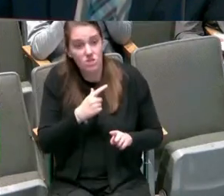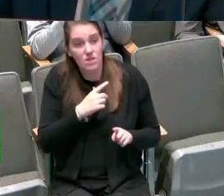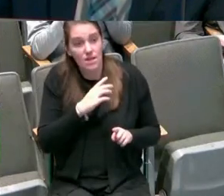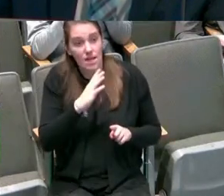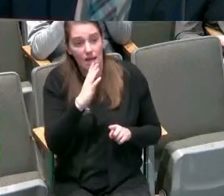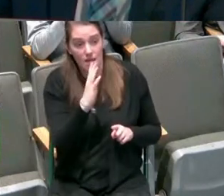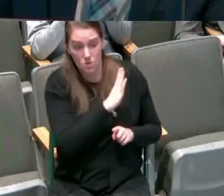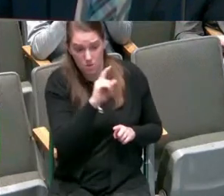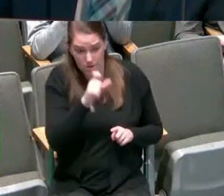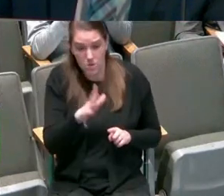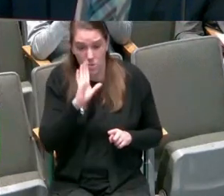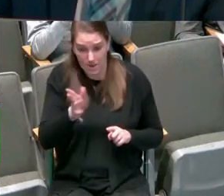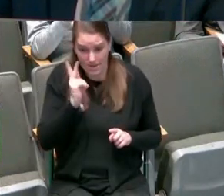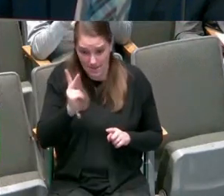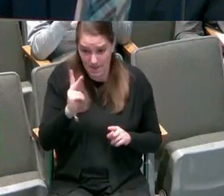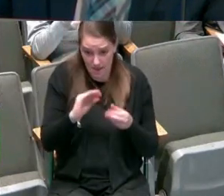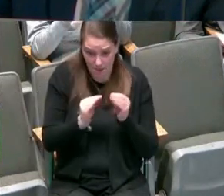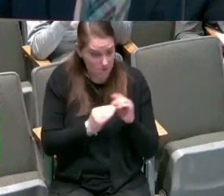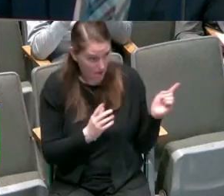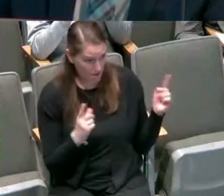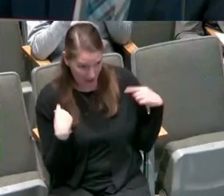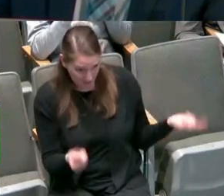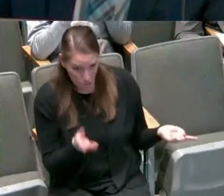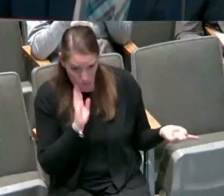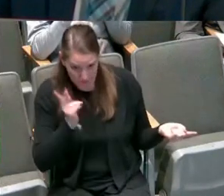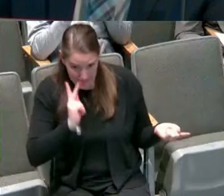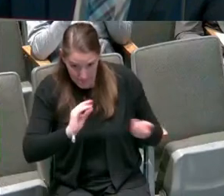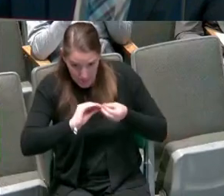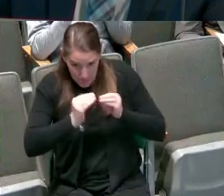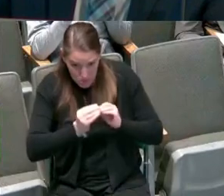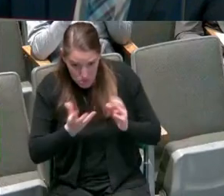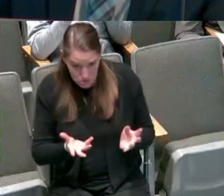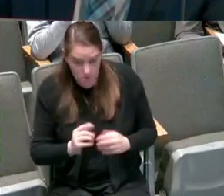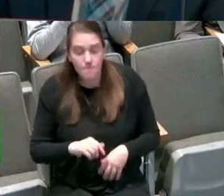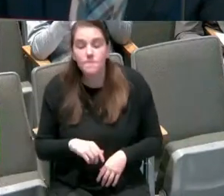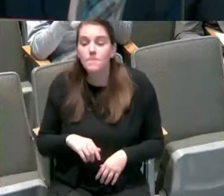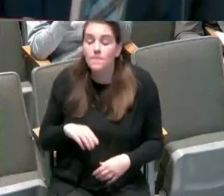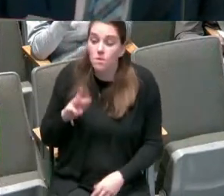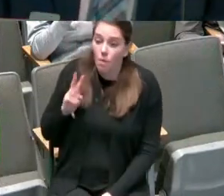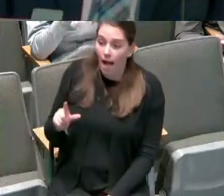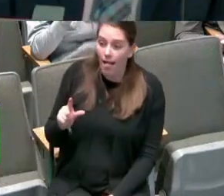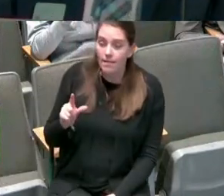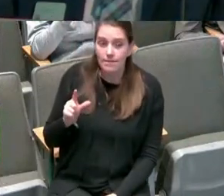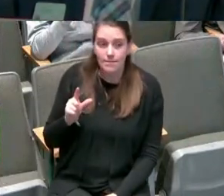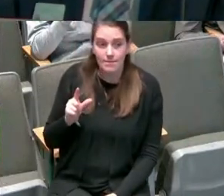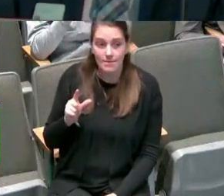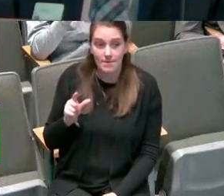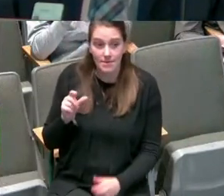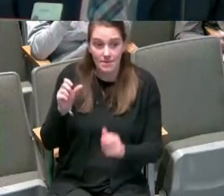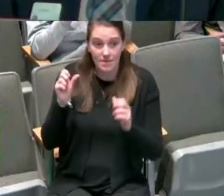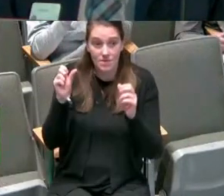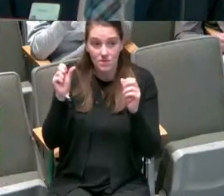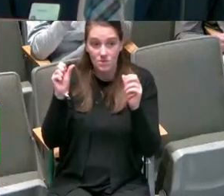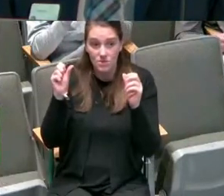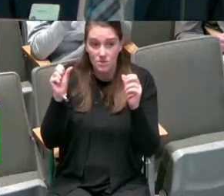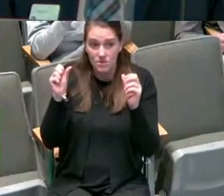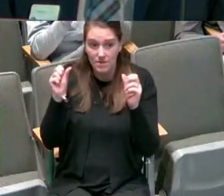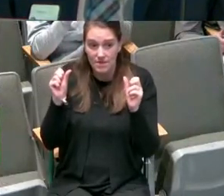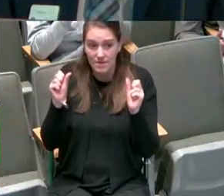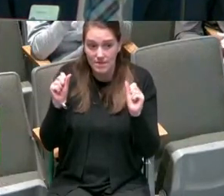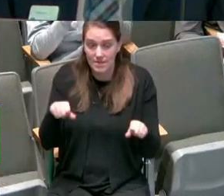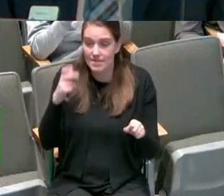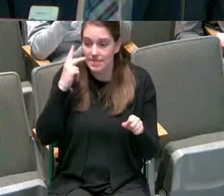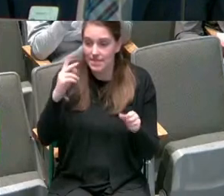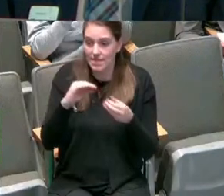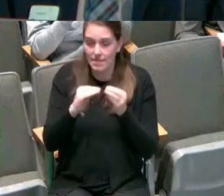the numbers ever I mean is that well I mean um you can see what's in the in the warrant one